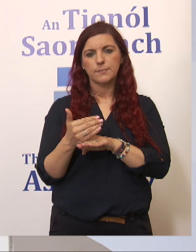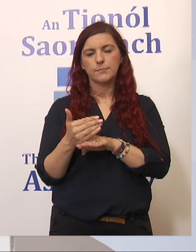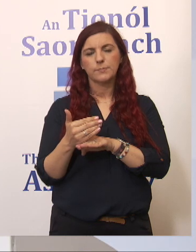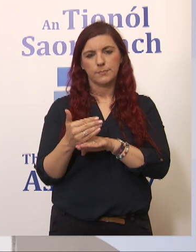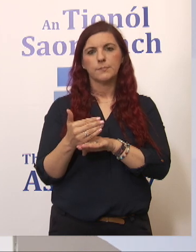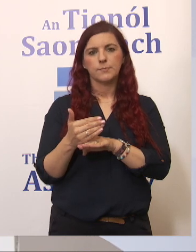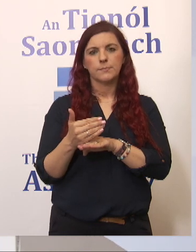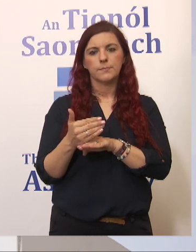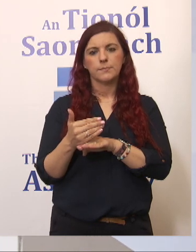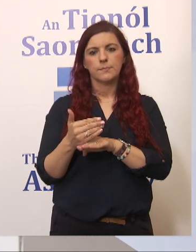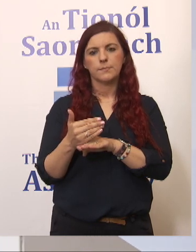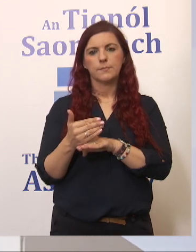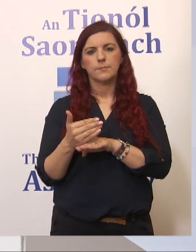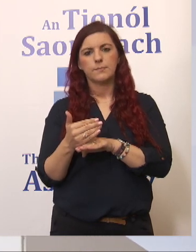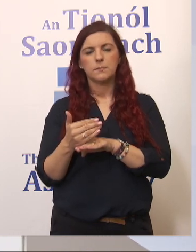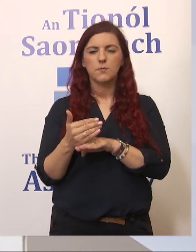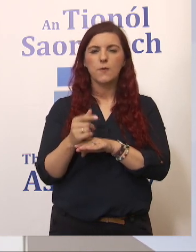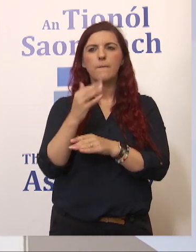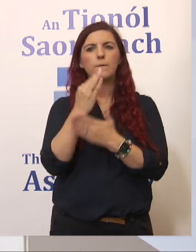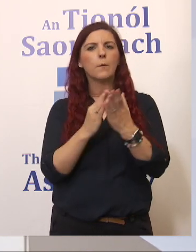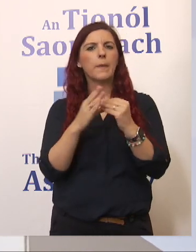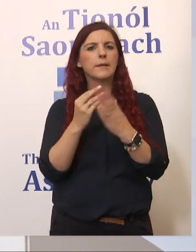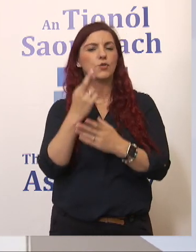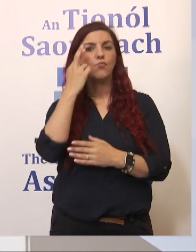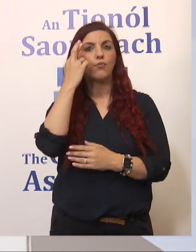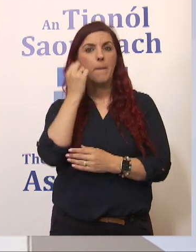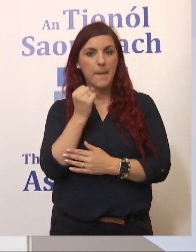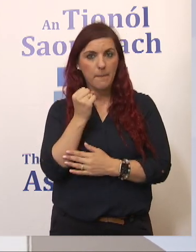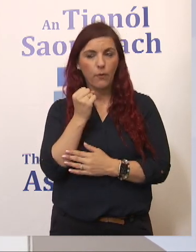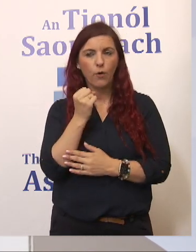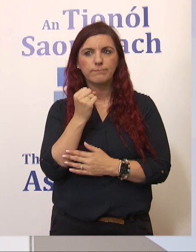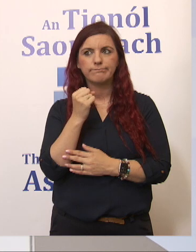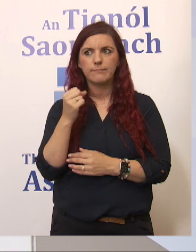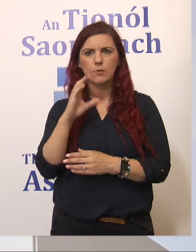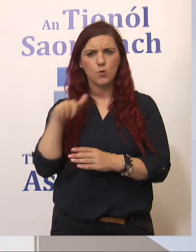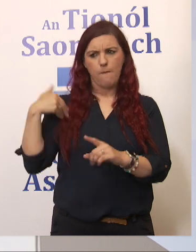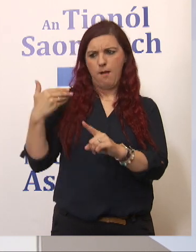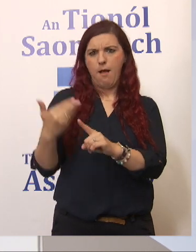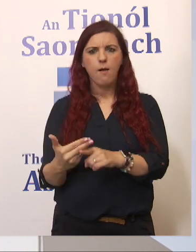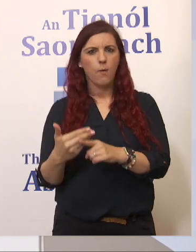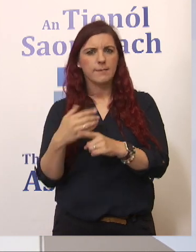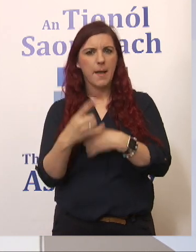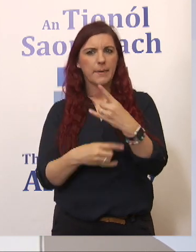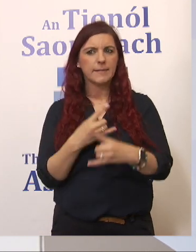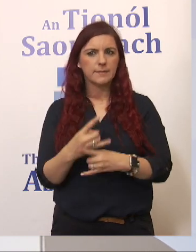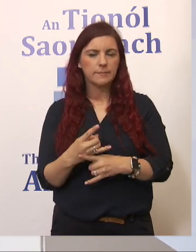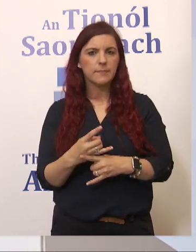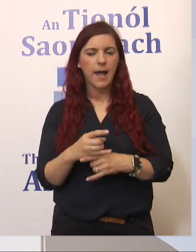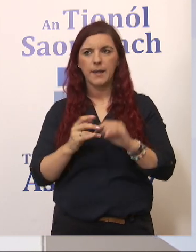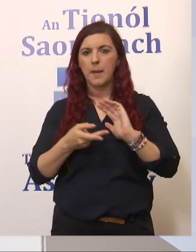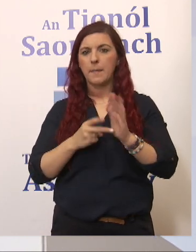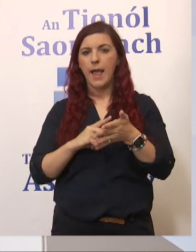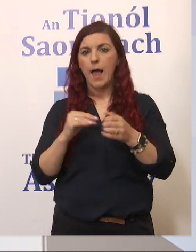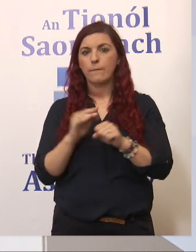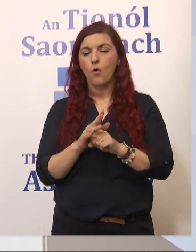the agenda today, just to some things to recap on the journey and the plan of action that we have for our